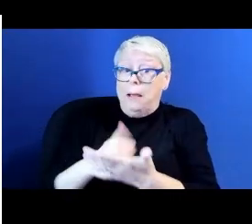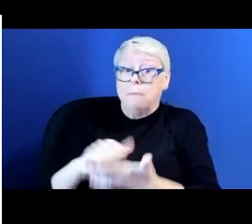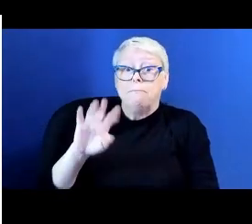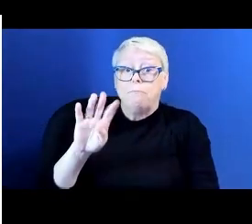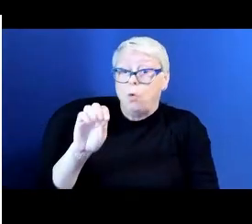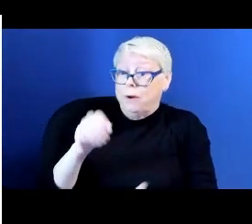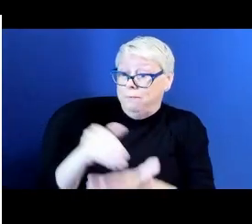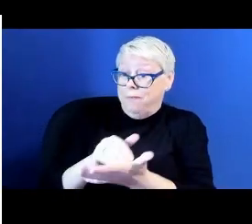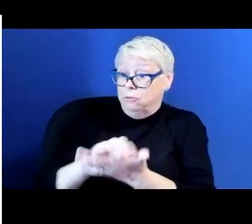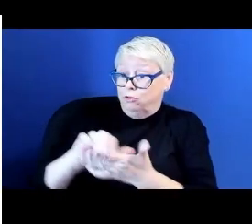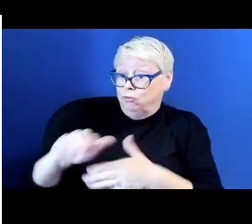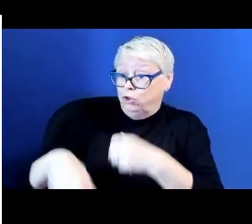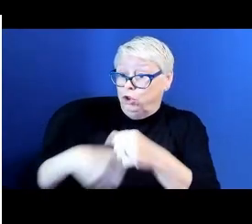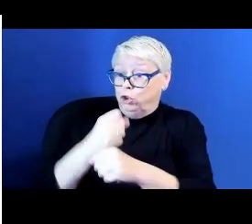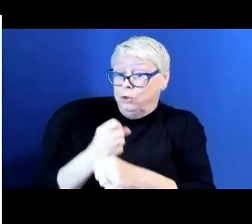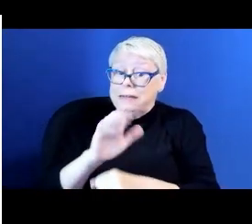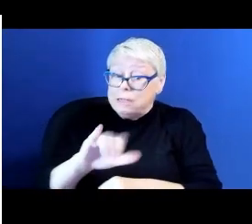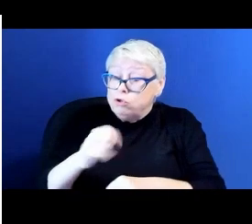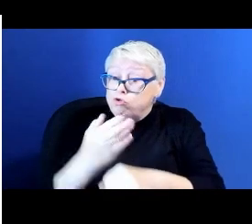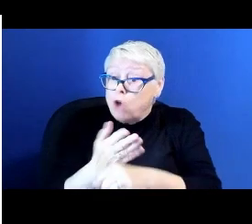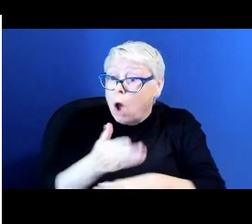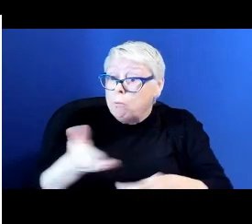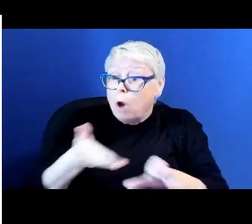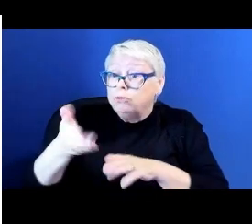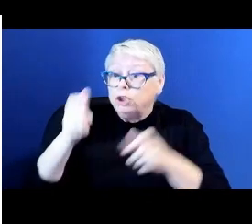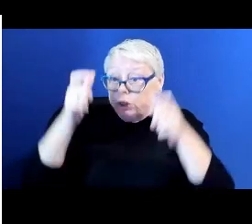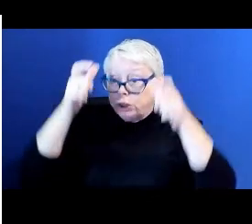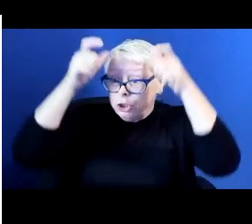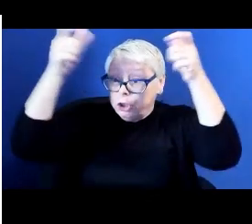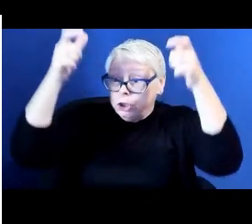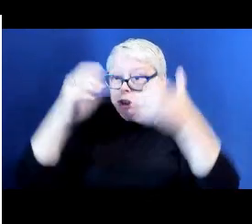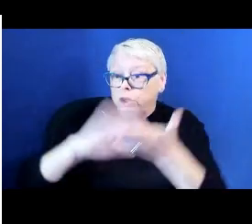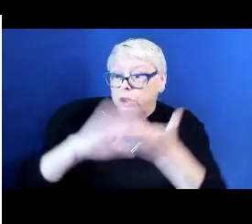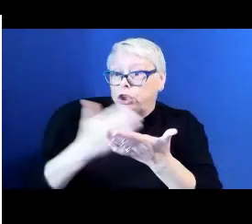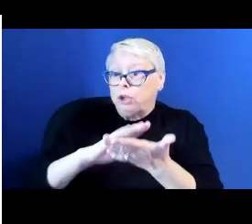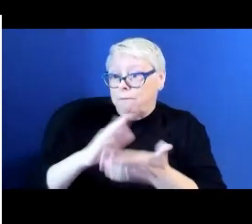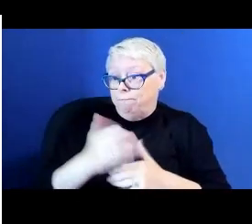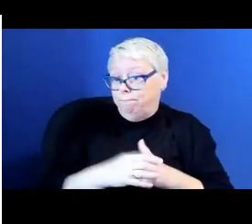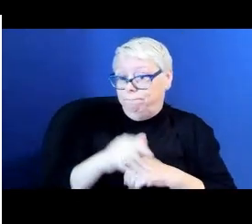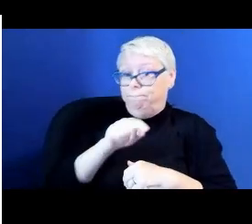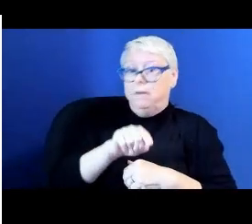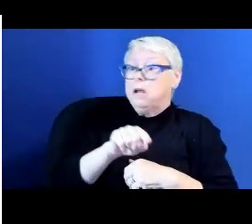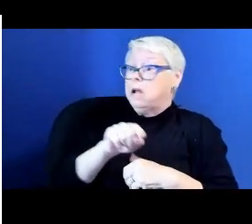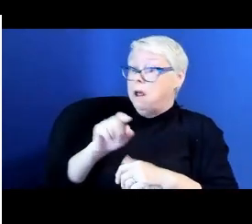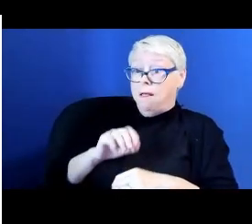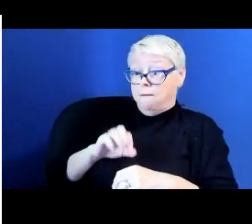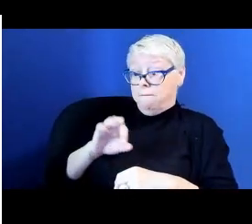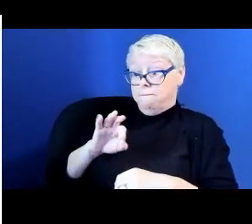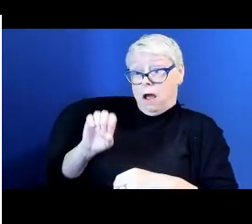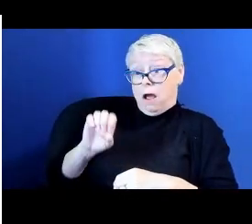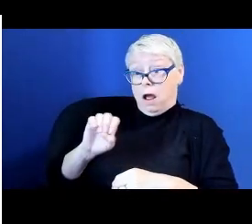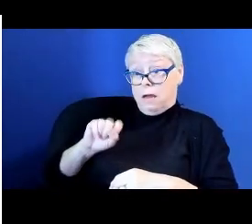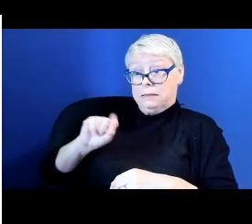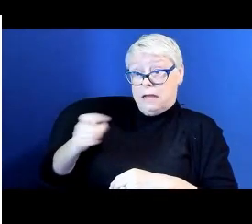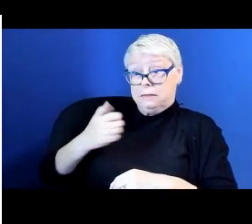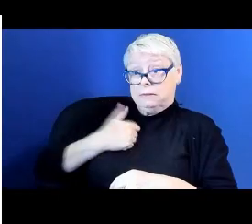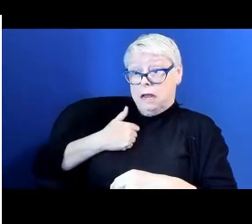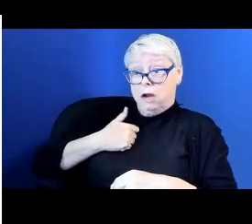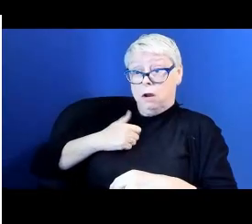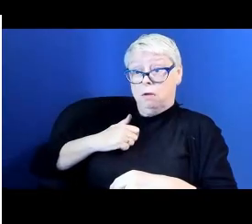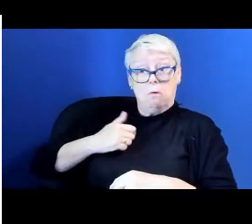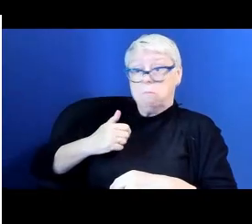full-time chef. He has not filed Canadian taxes before. So we would like you